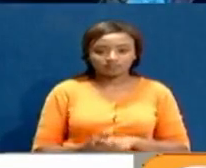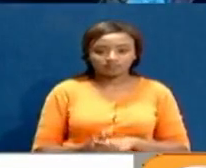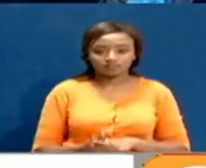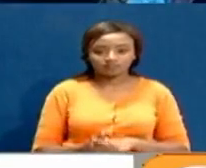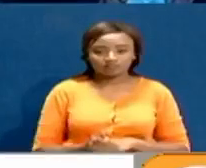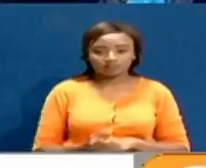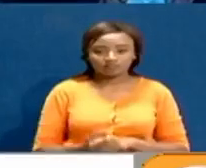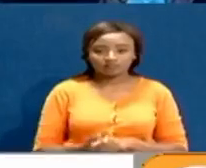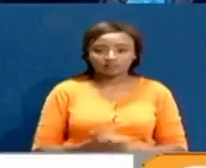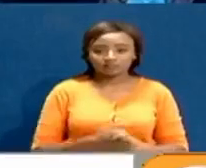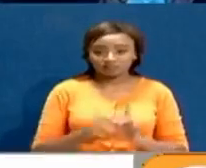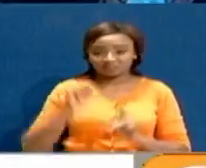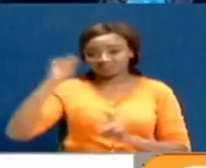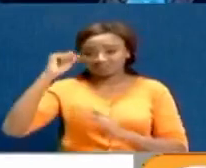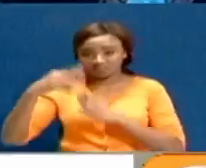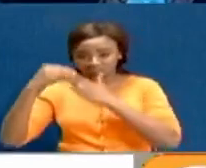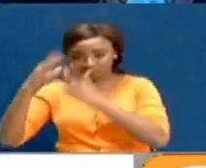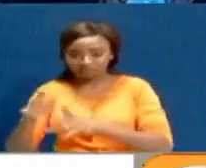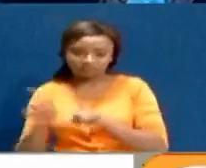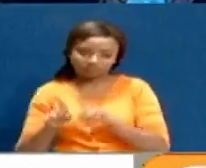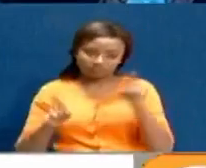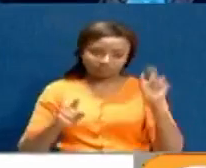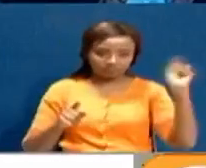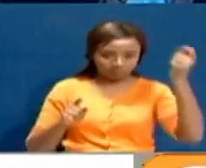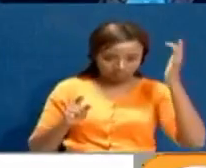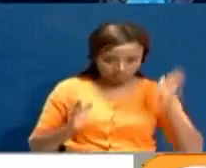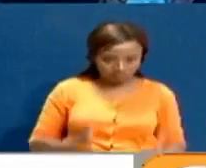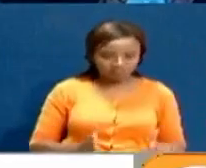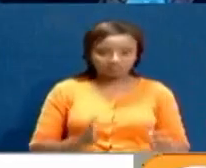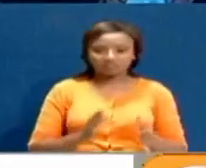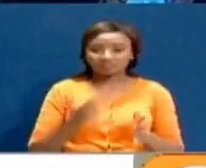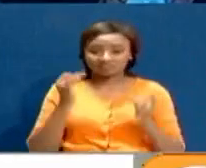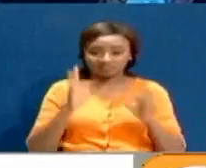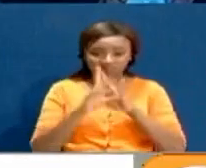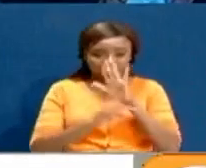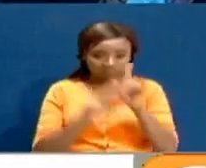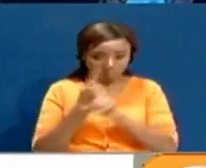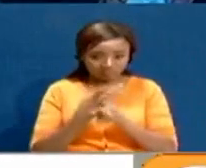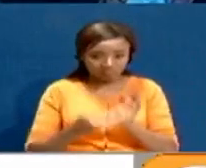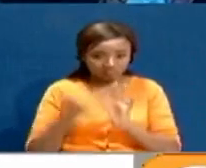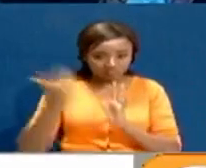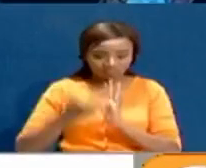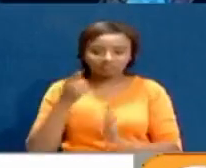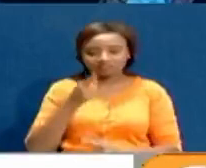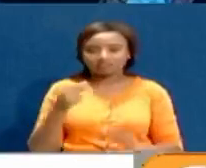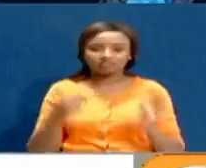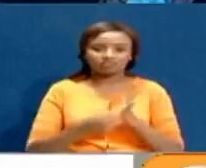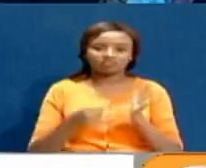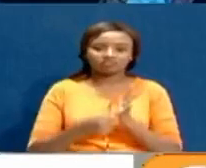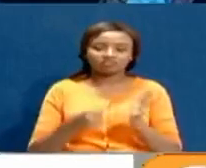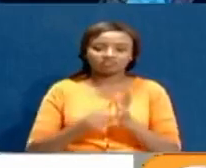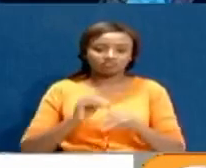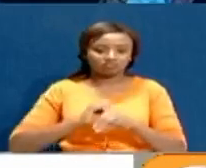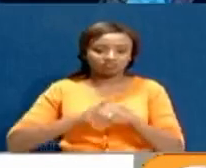COVID-19 wave. From political leaders to the average Kenyan, the disregard for safety measures appears to be the catalyst for the